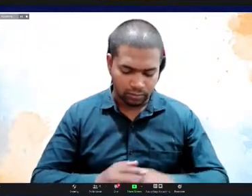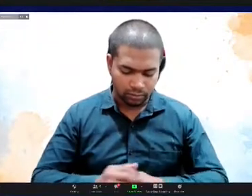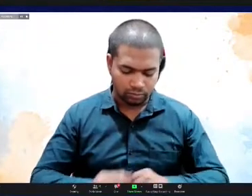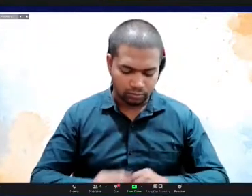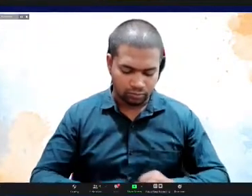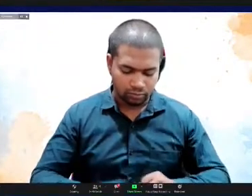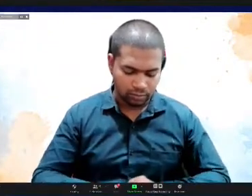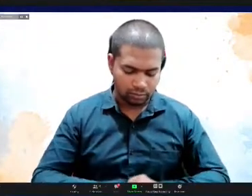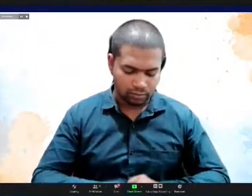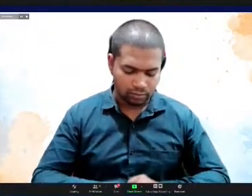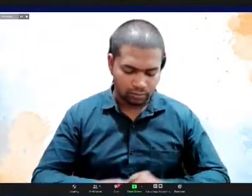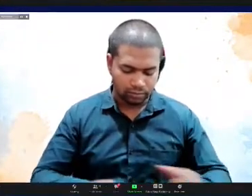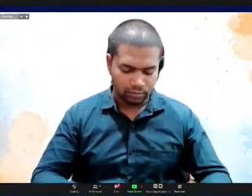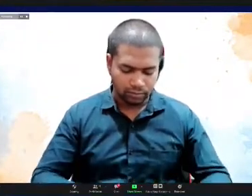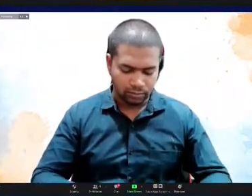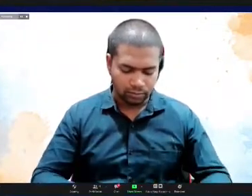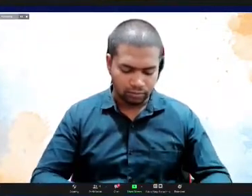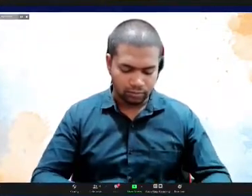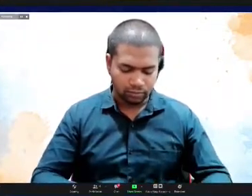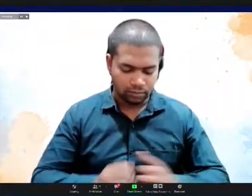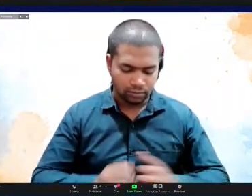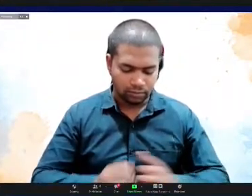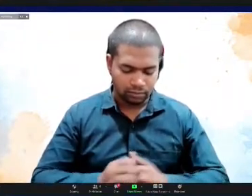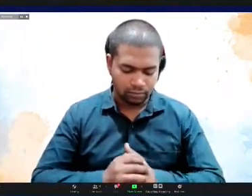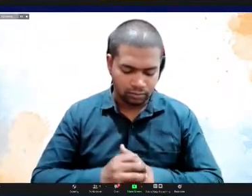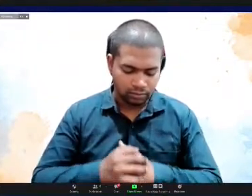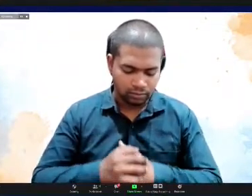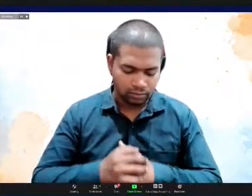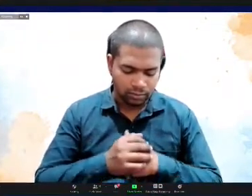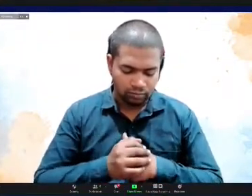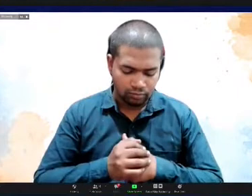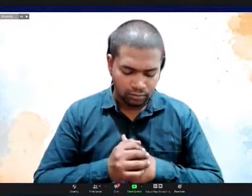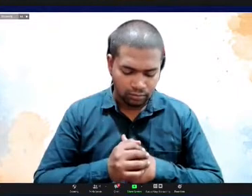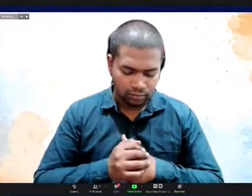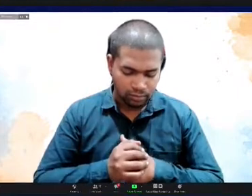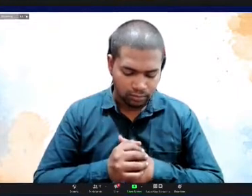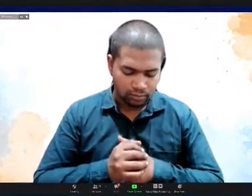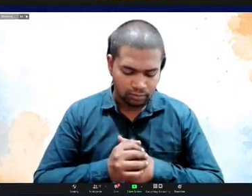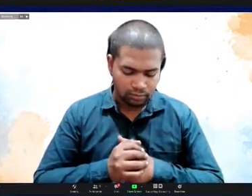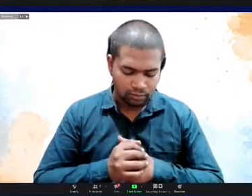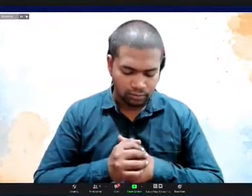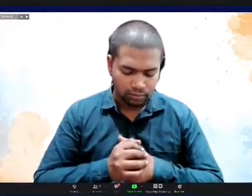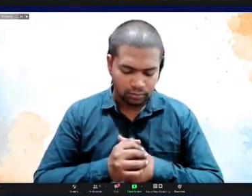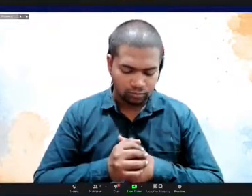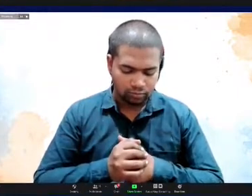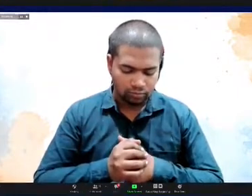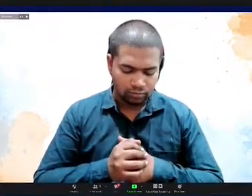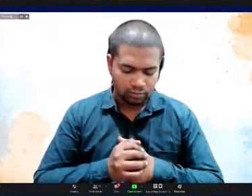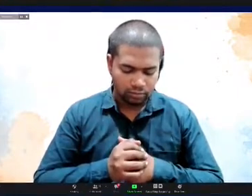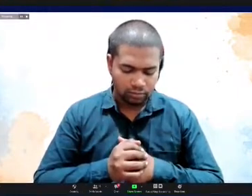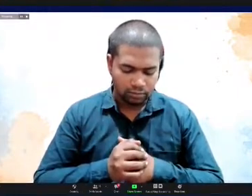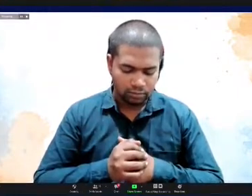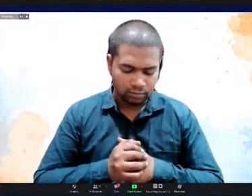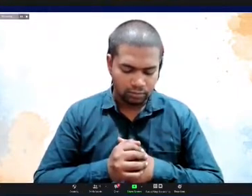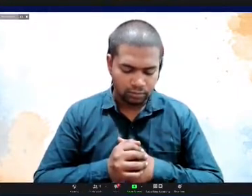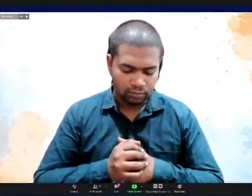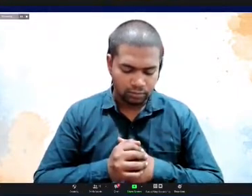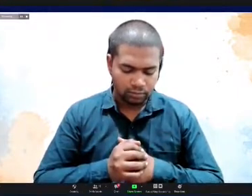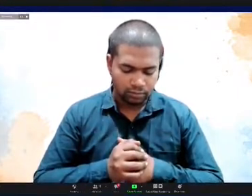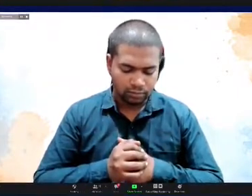some time with us to talk about their brands. So thank you for organizing this session